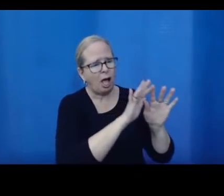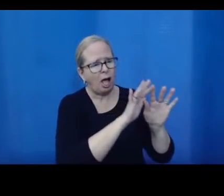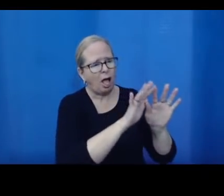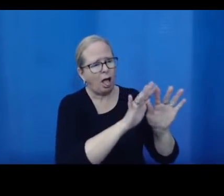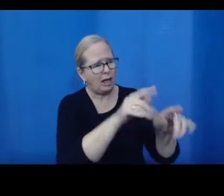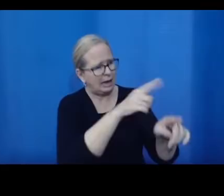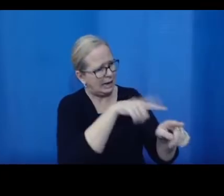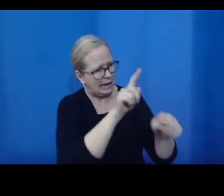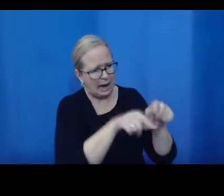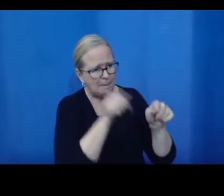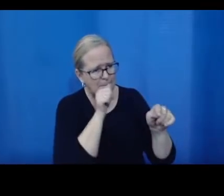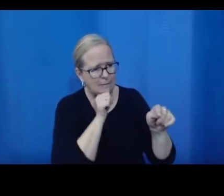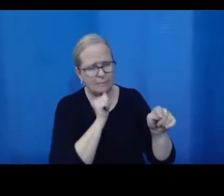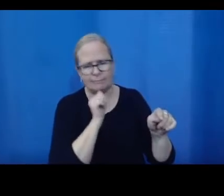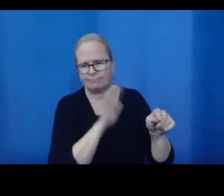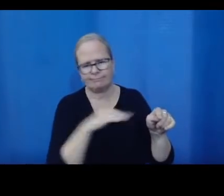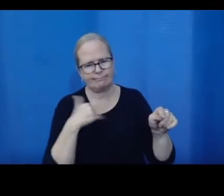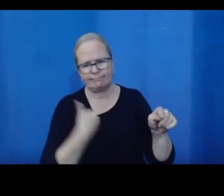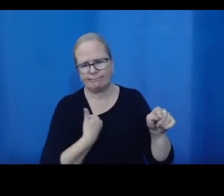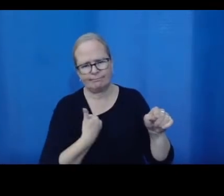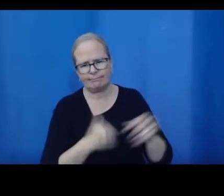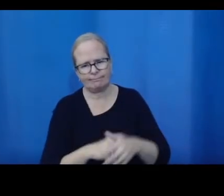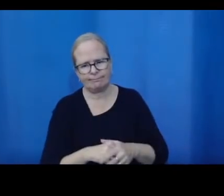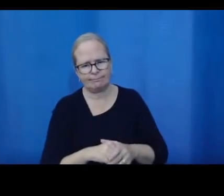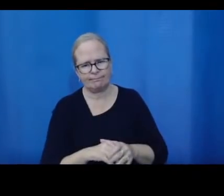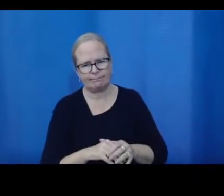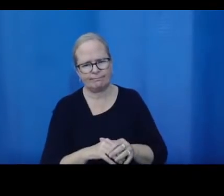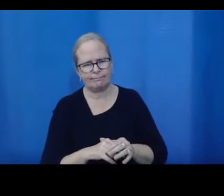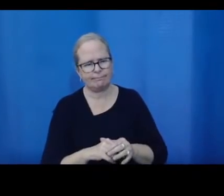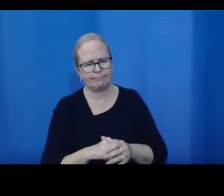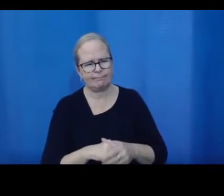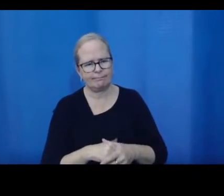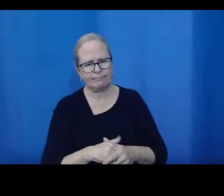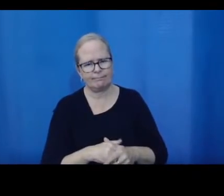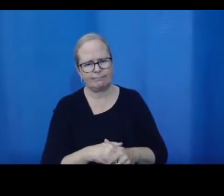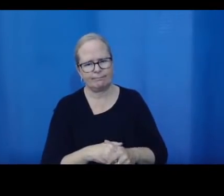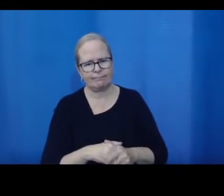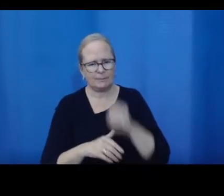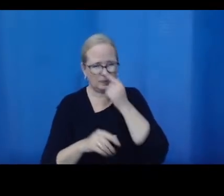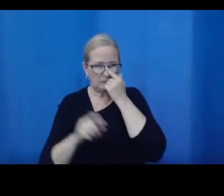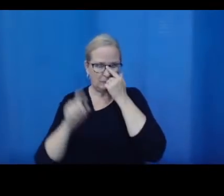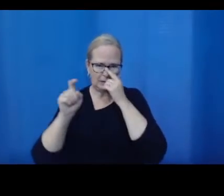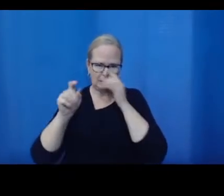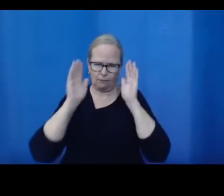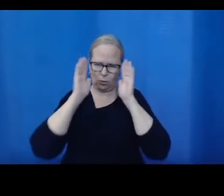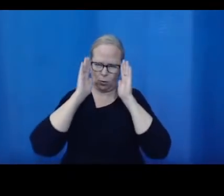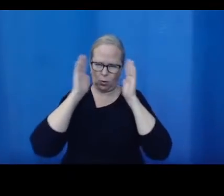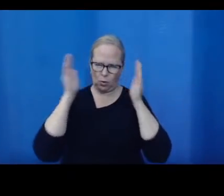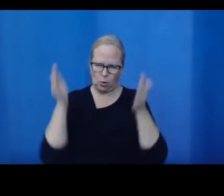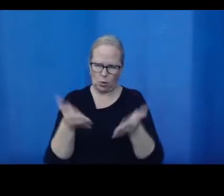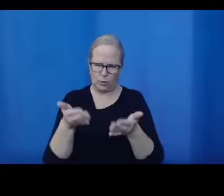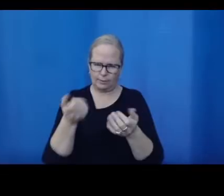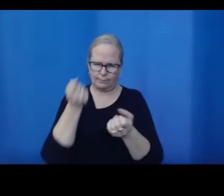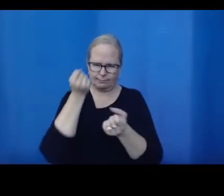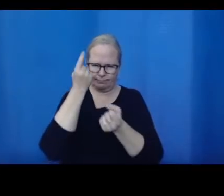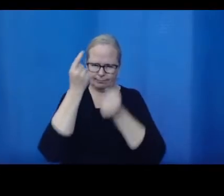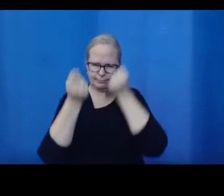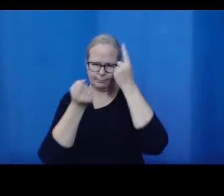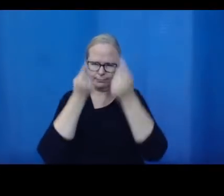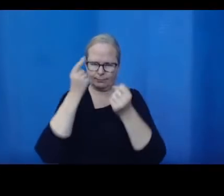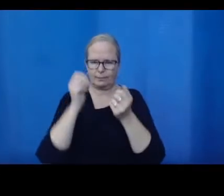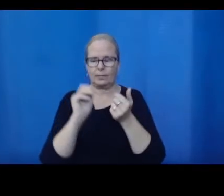the things that we need to focus on is understanding exactly how bad this is and encouraging to get help when you need